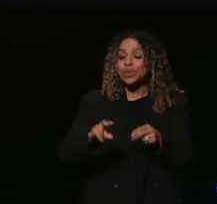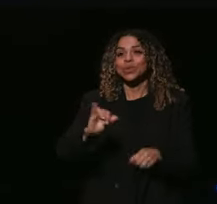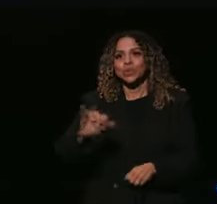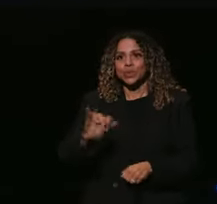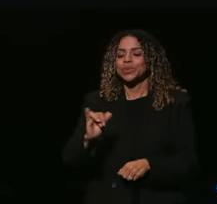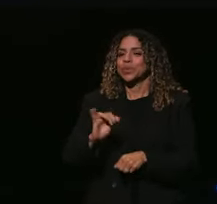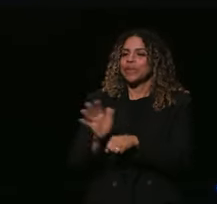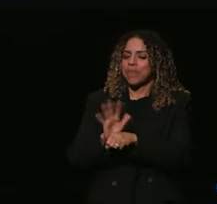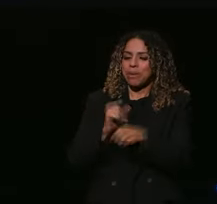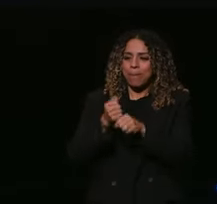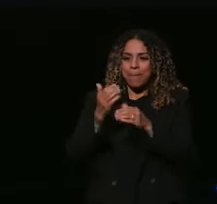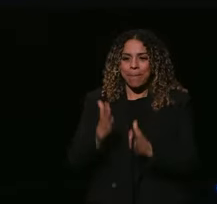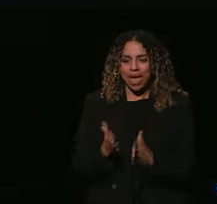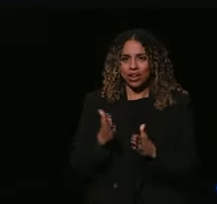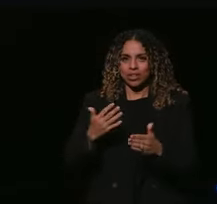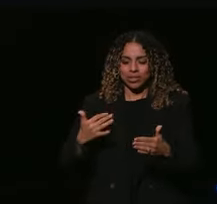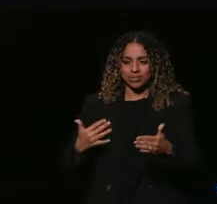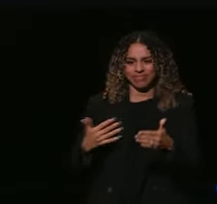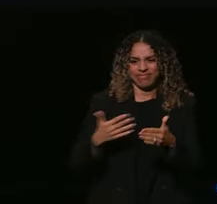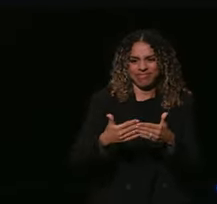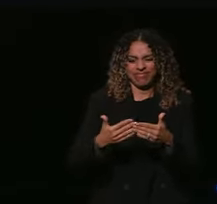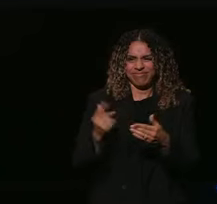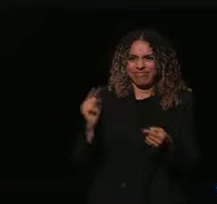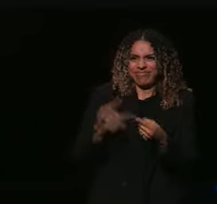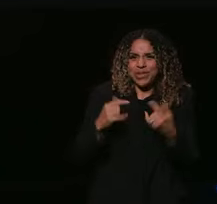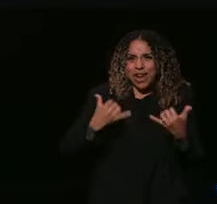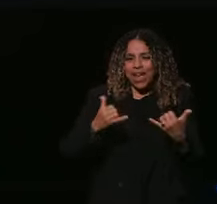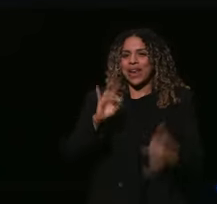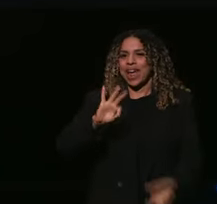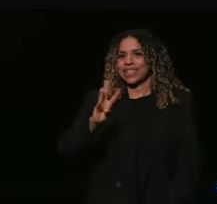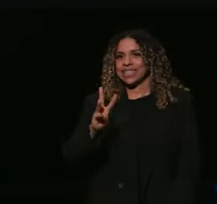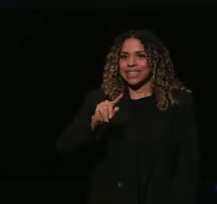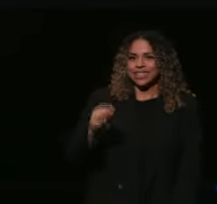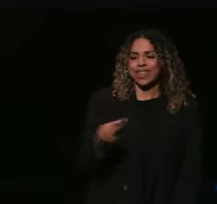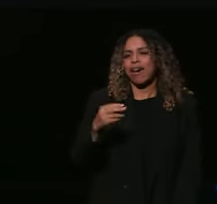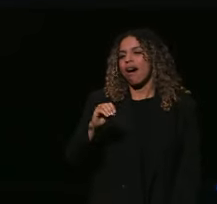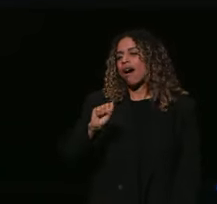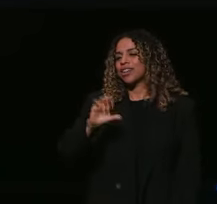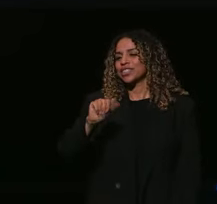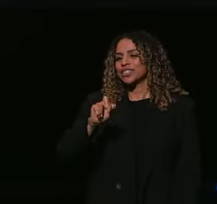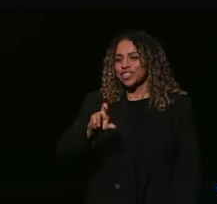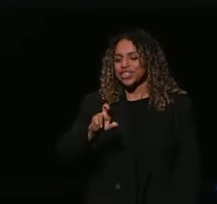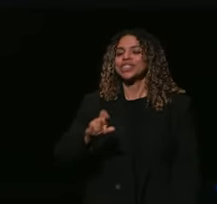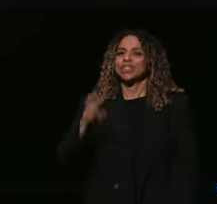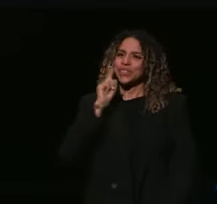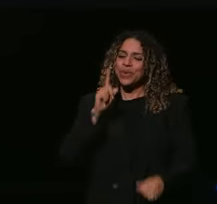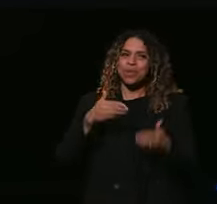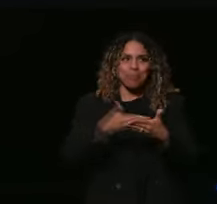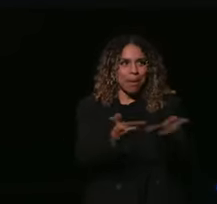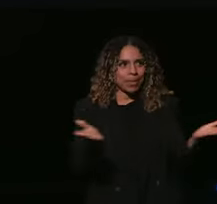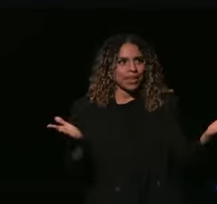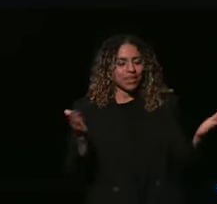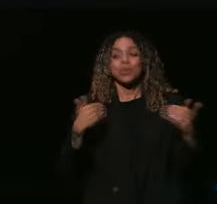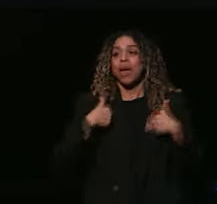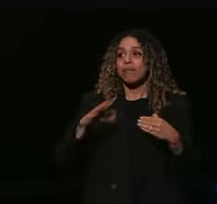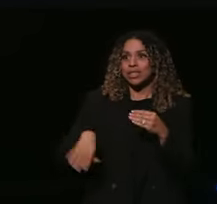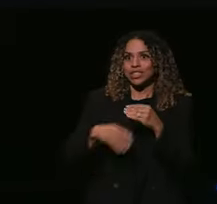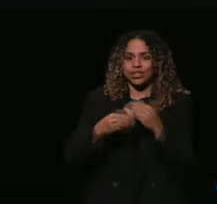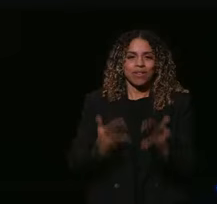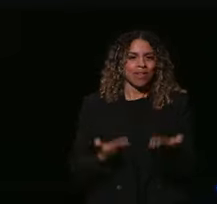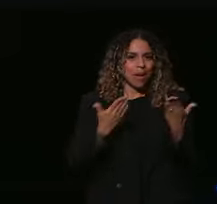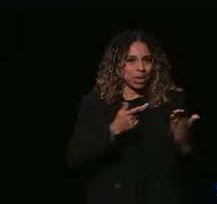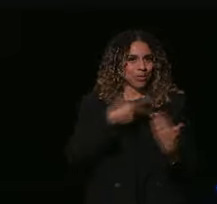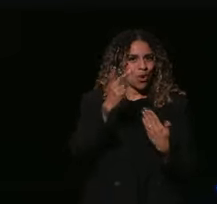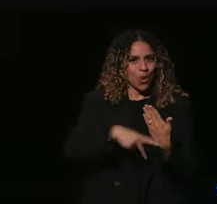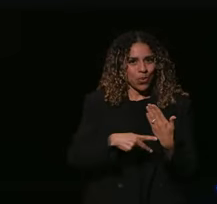filmmakers in the lead up to the 96th Oscars to the Academy Museum for the public. We have additional nominee programs later